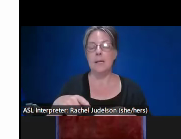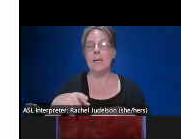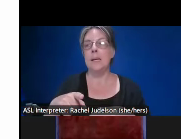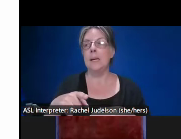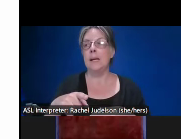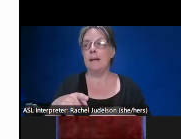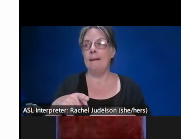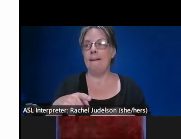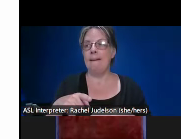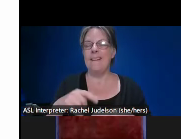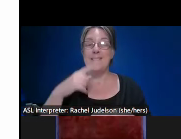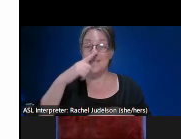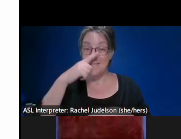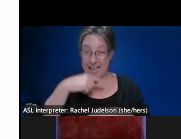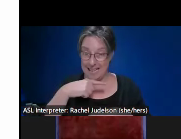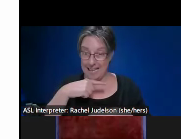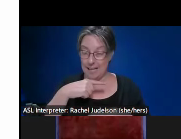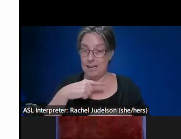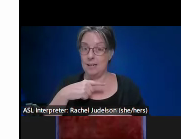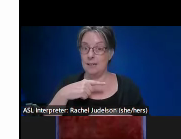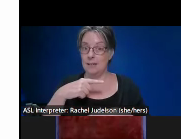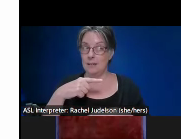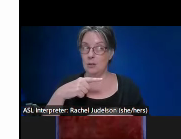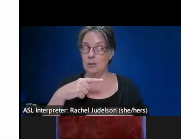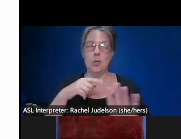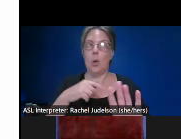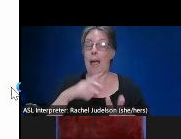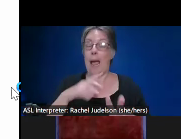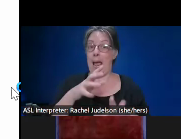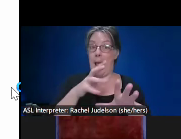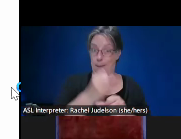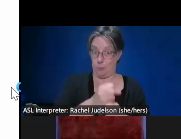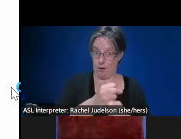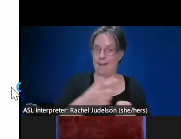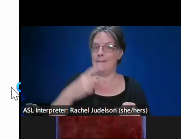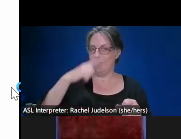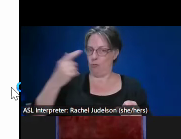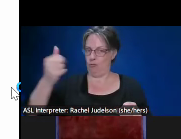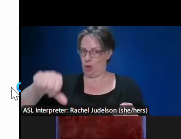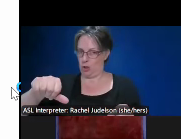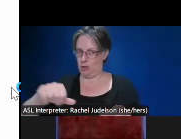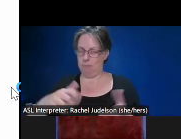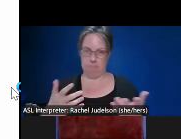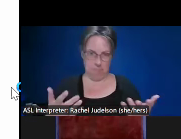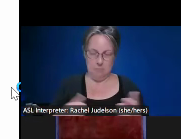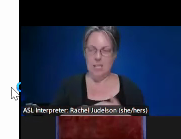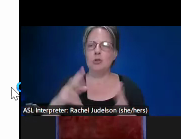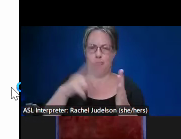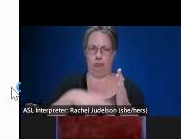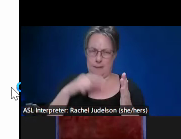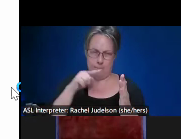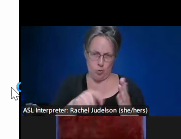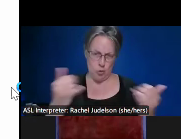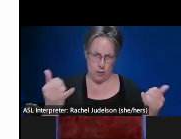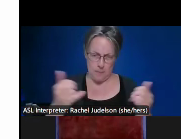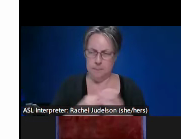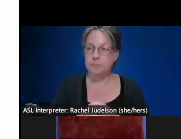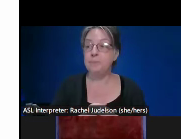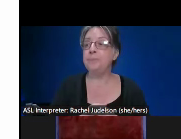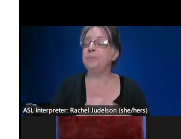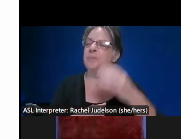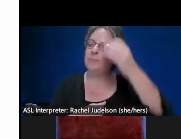fakely rejected abstract. And I'll just read the whole thing for you. So this